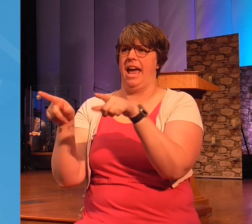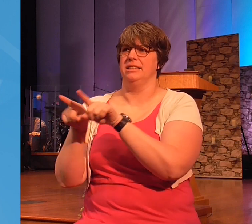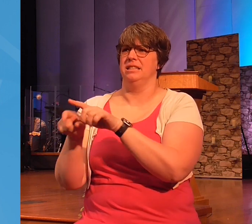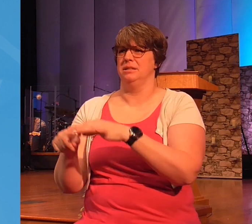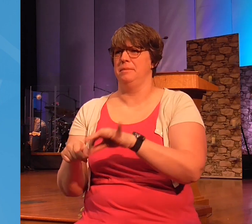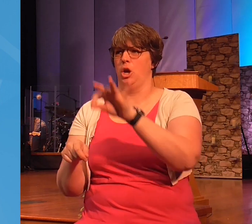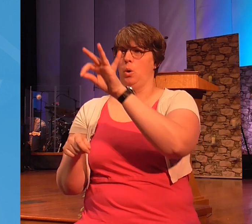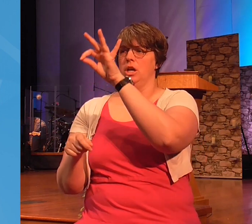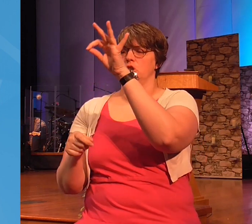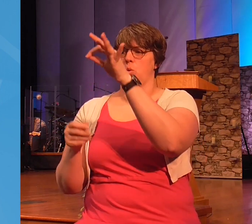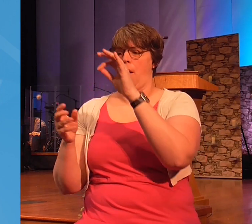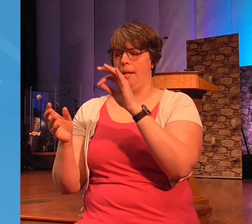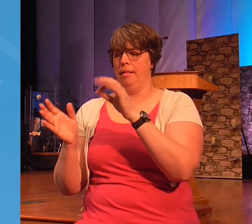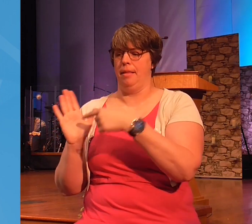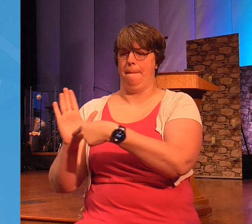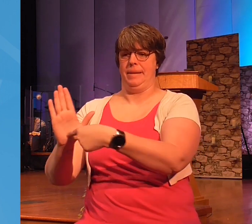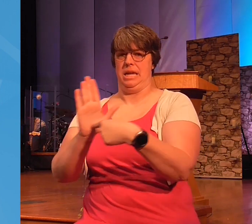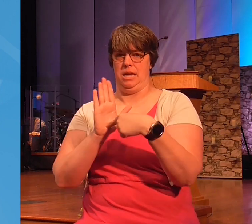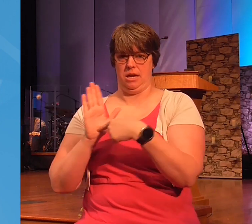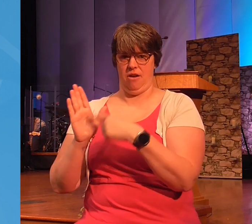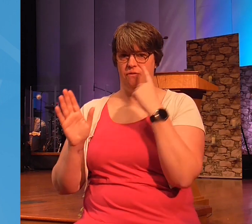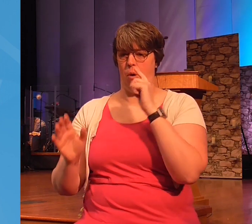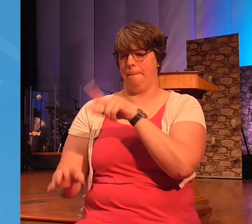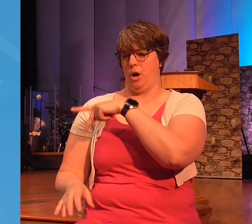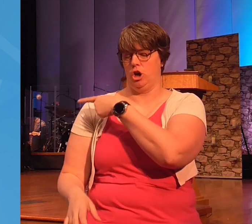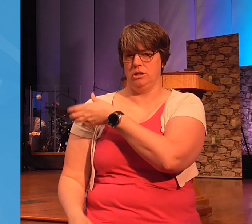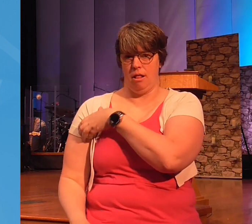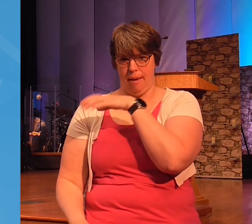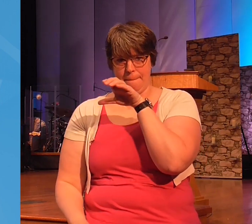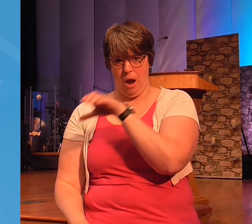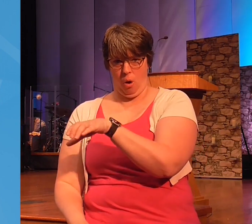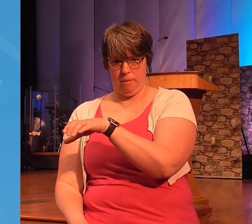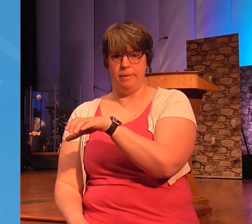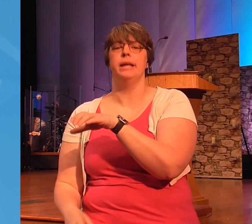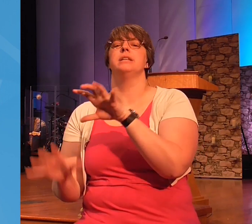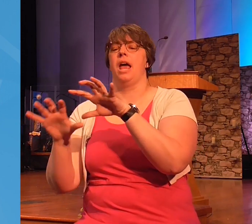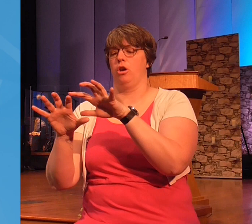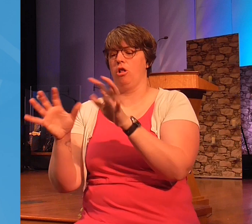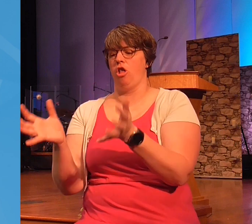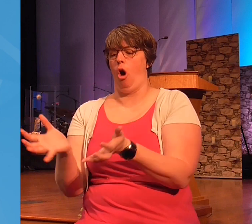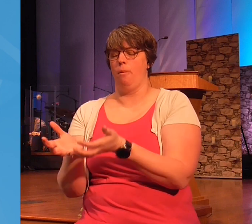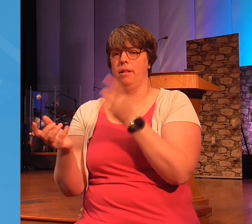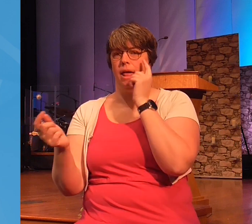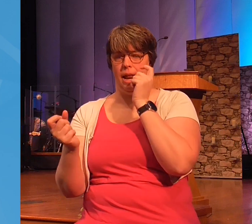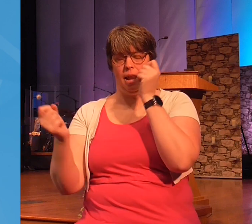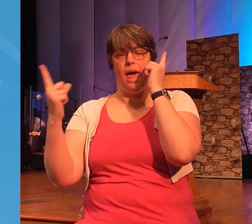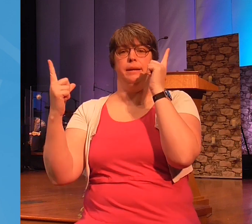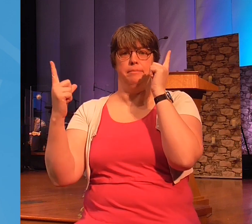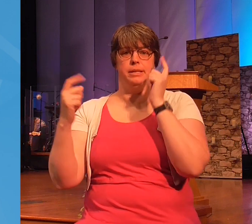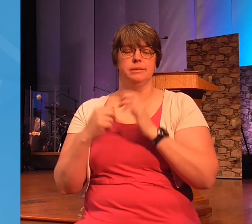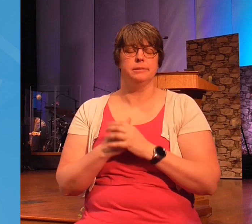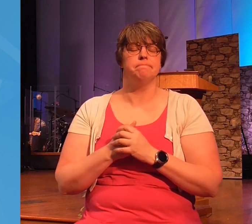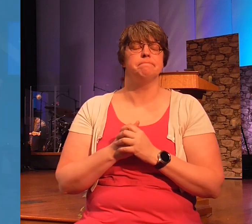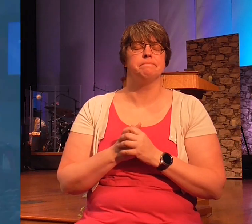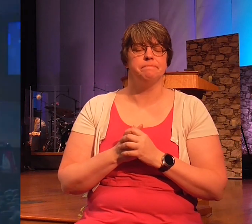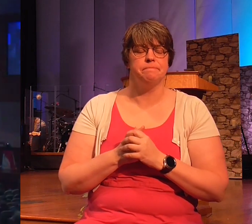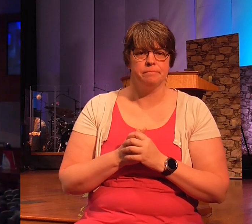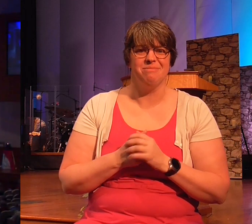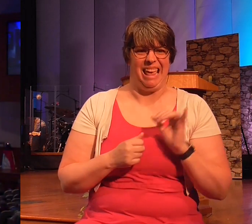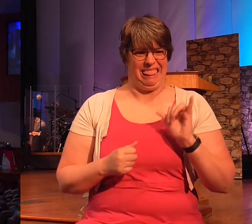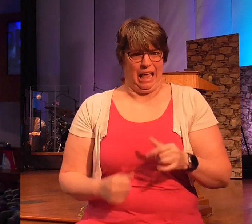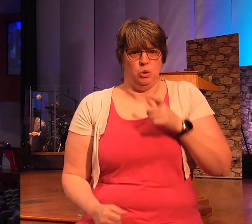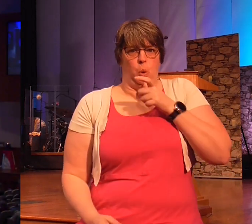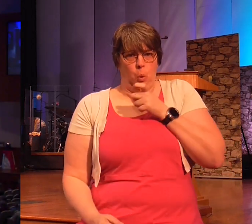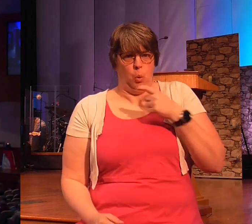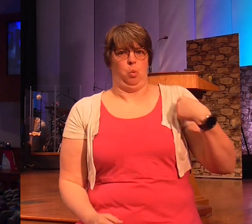serve as a spiritual beacon for personal empowerment and global enlightenment. This is who we